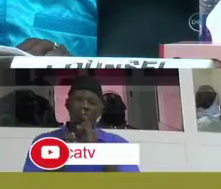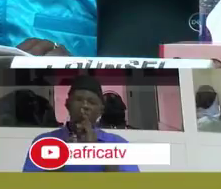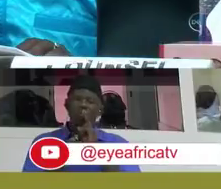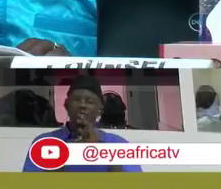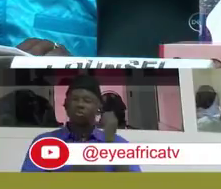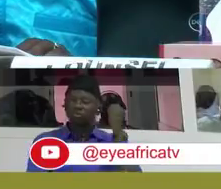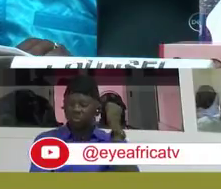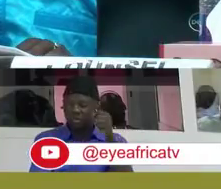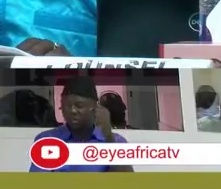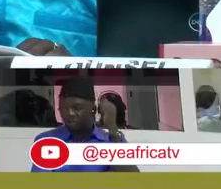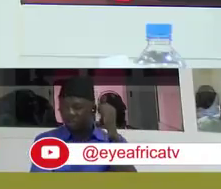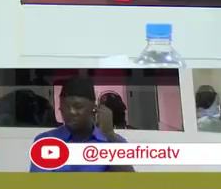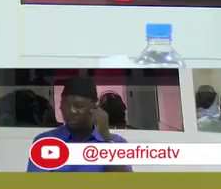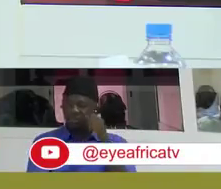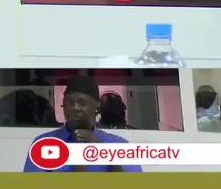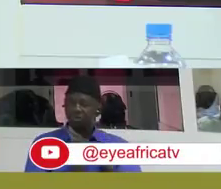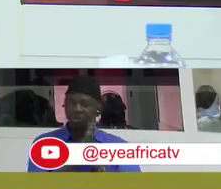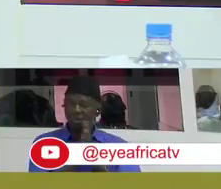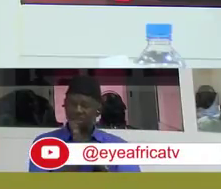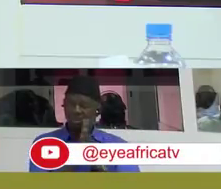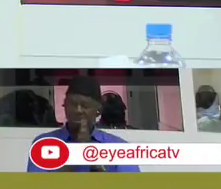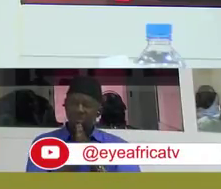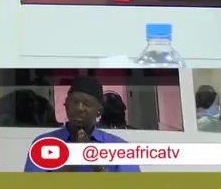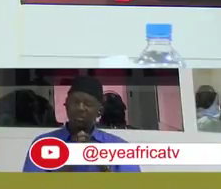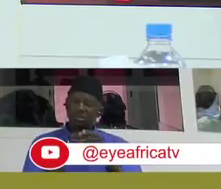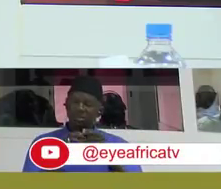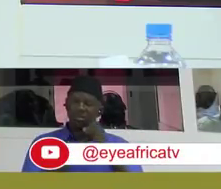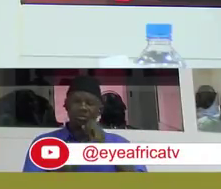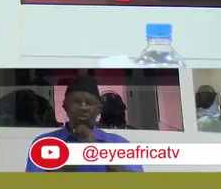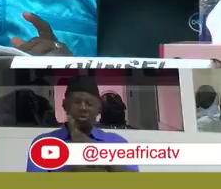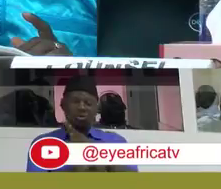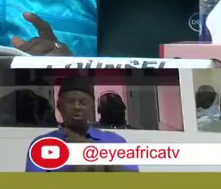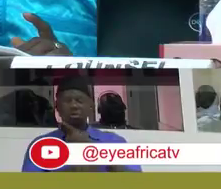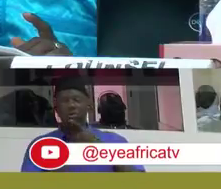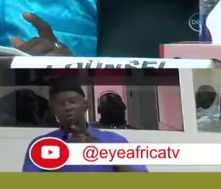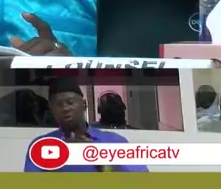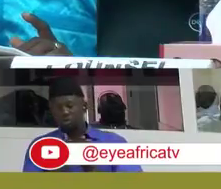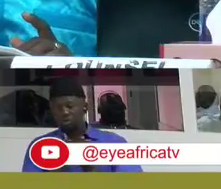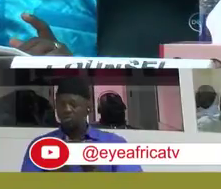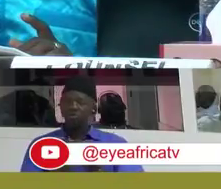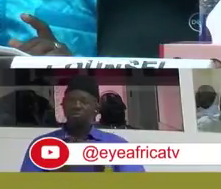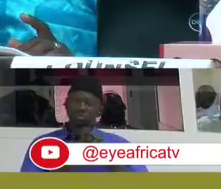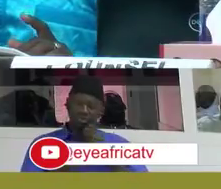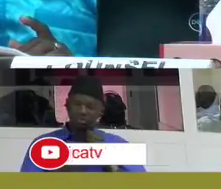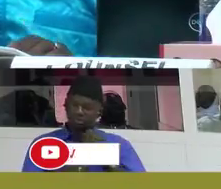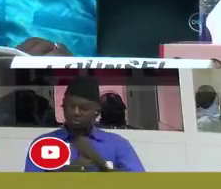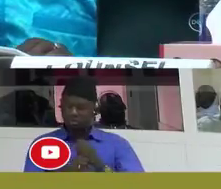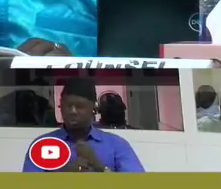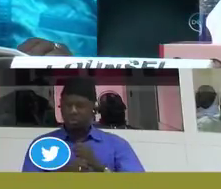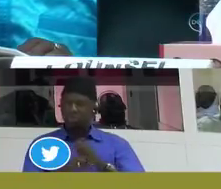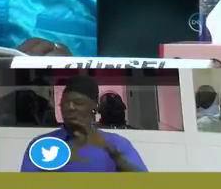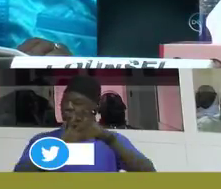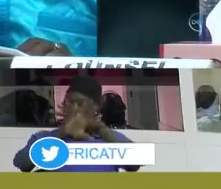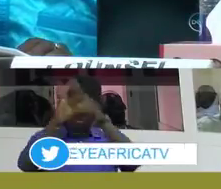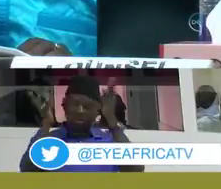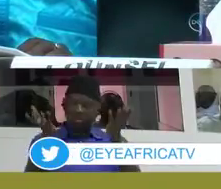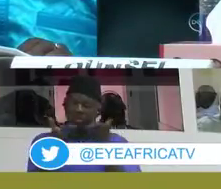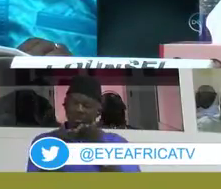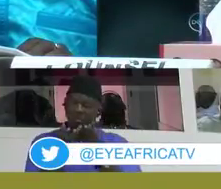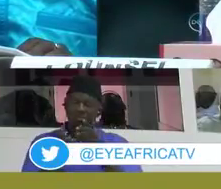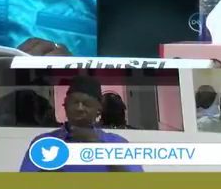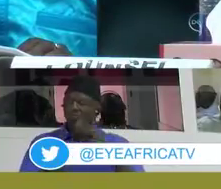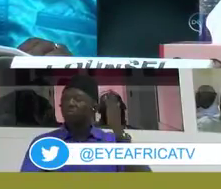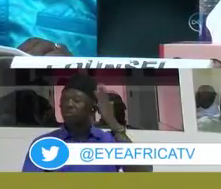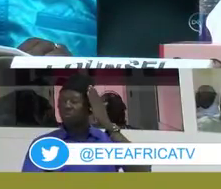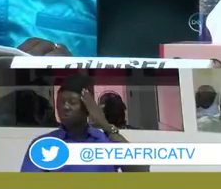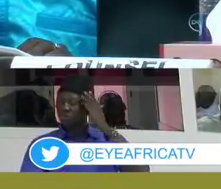challenged the authority, or was it made publicly for everyone to be aware? Was it publicized just like